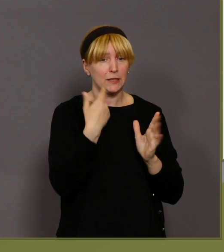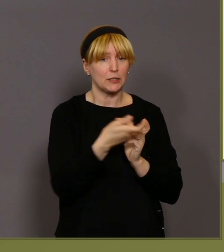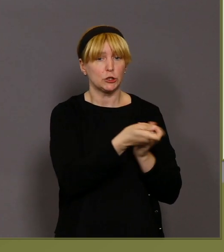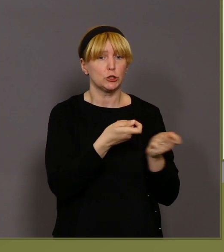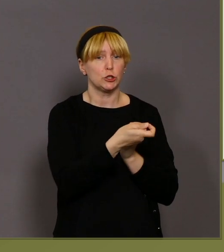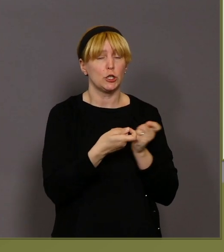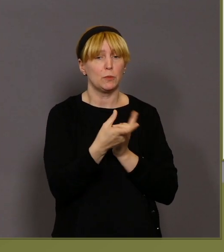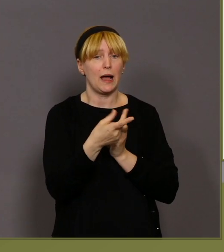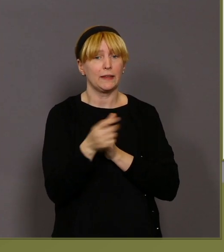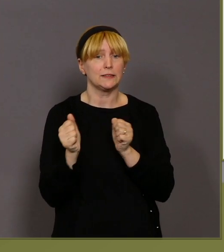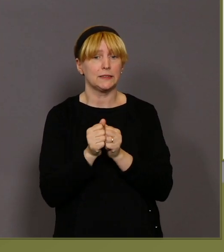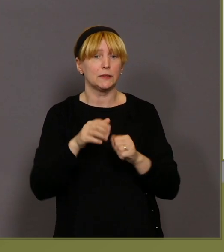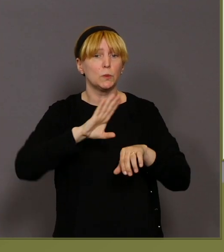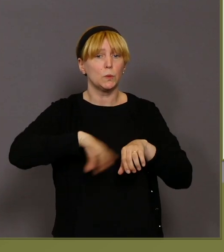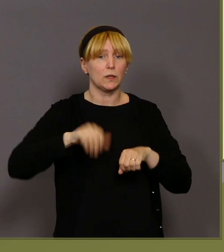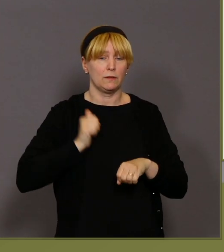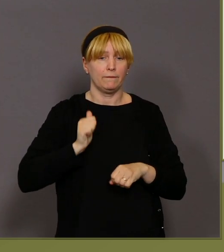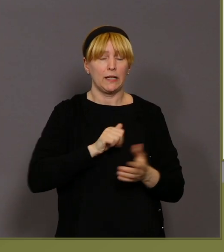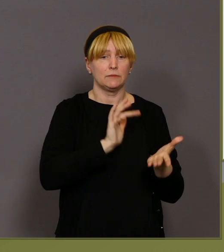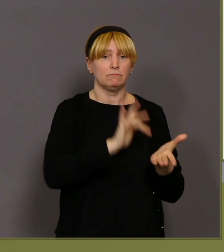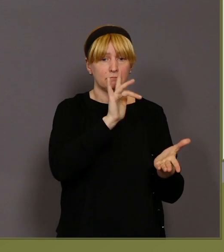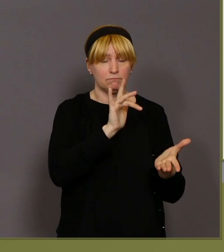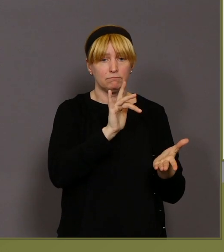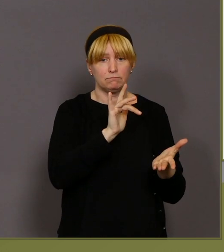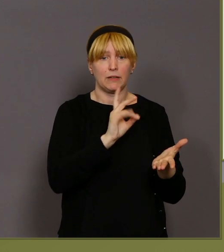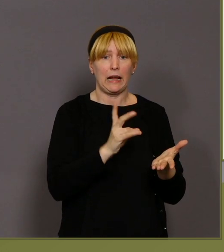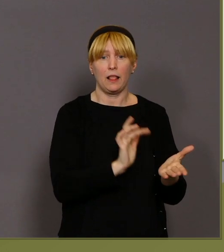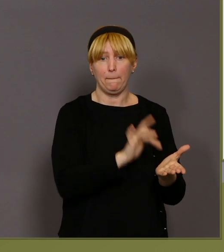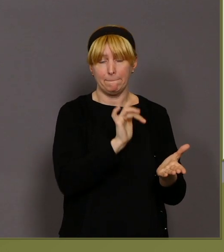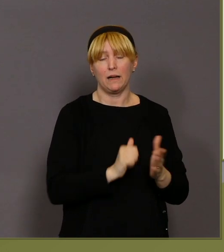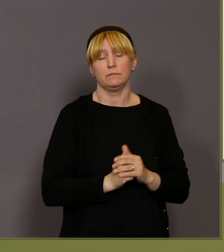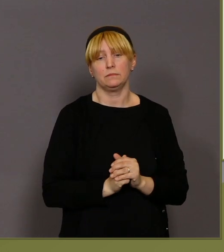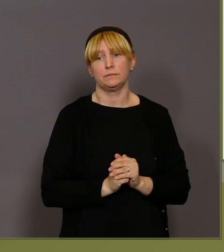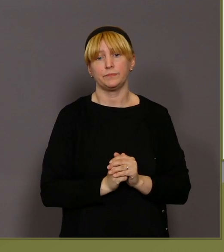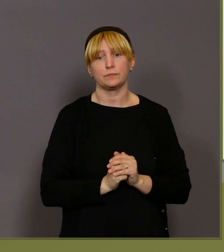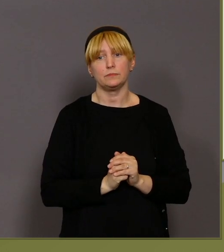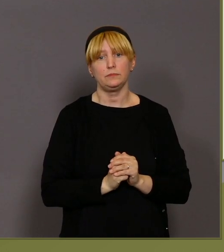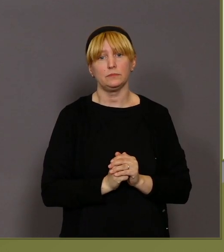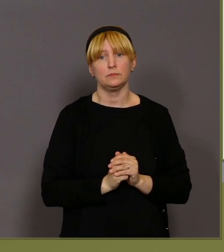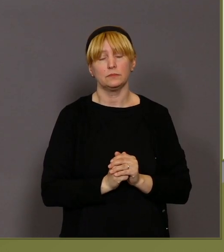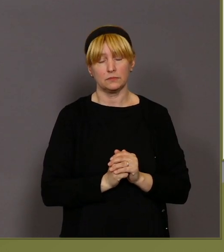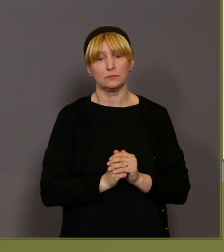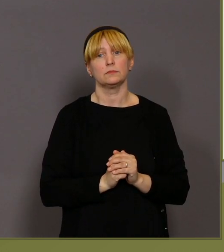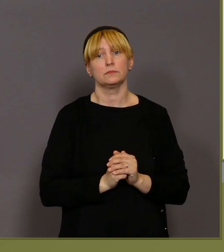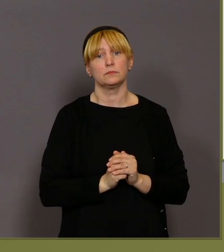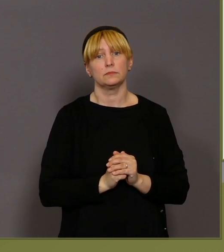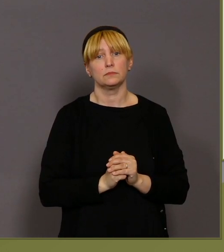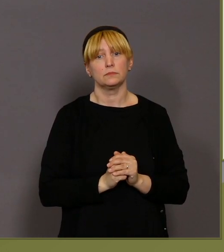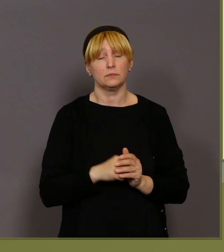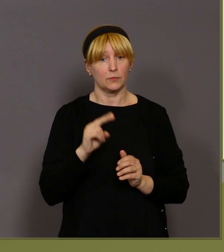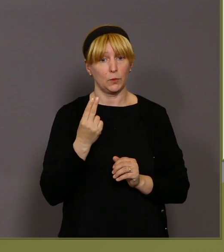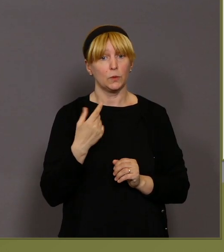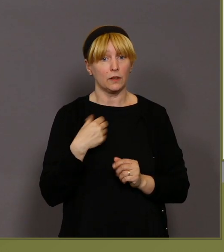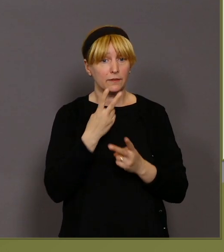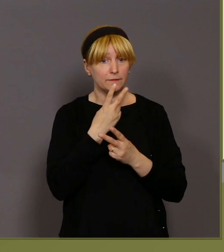operated without using the touch screen or without tapping it. And I'm